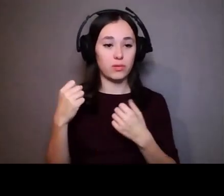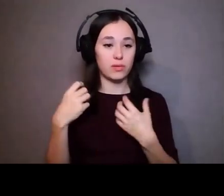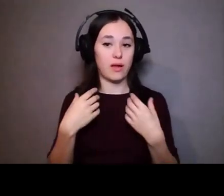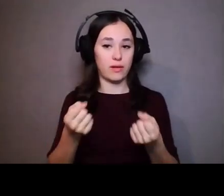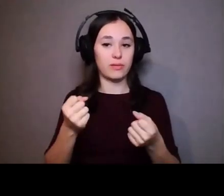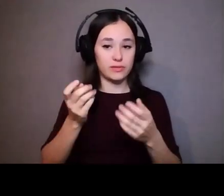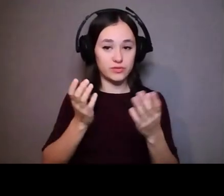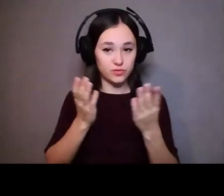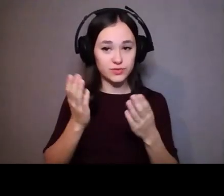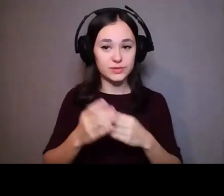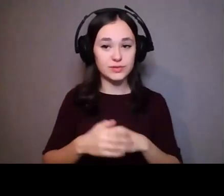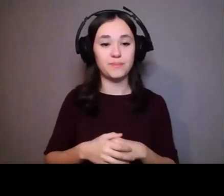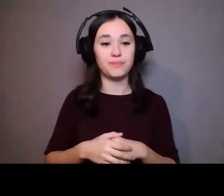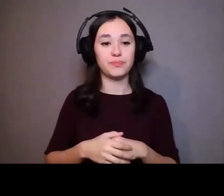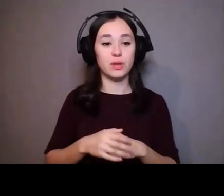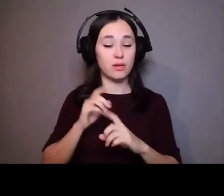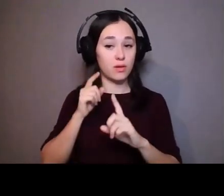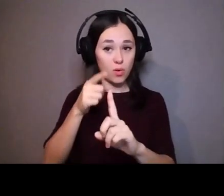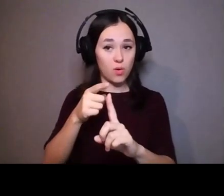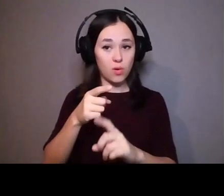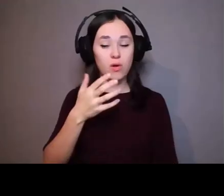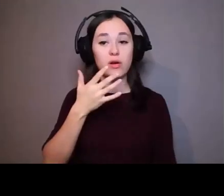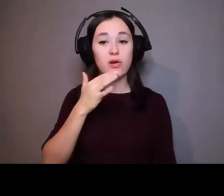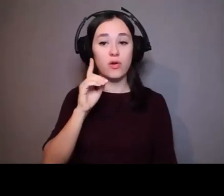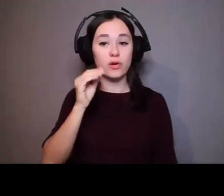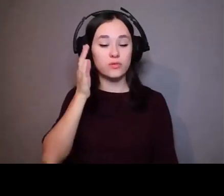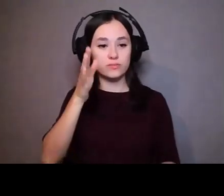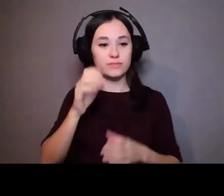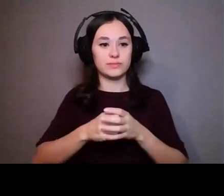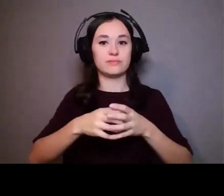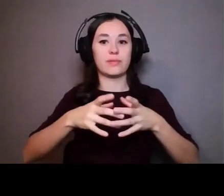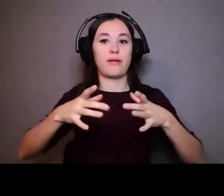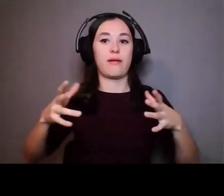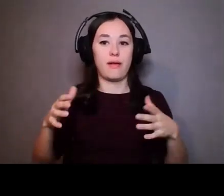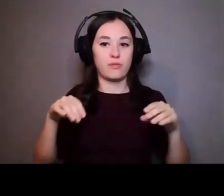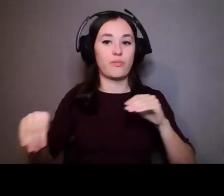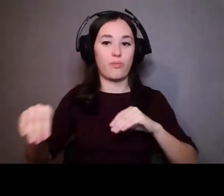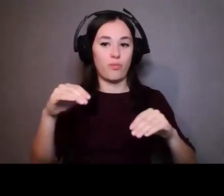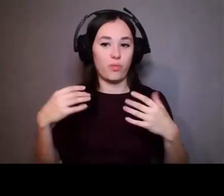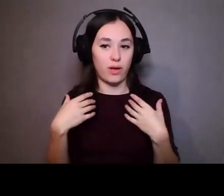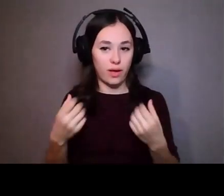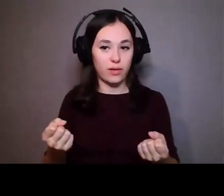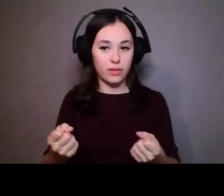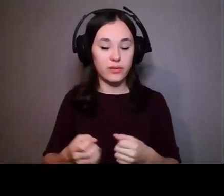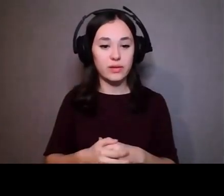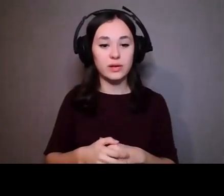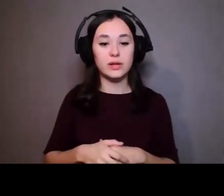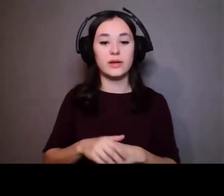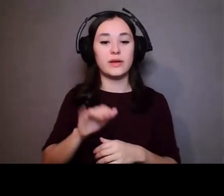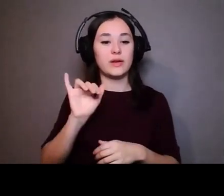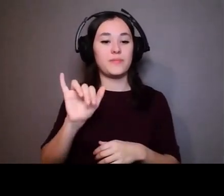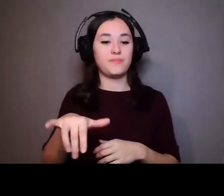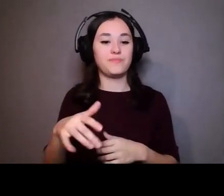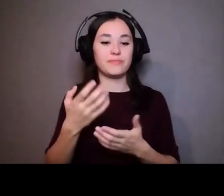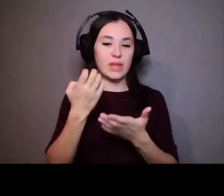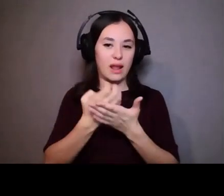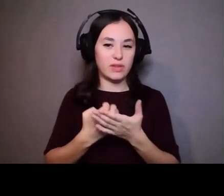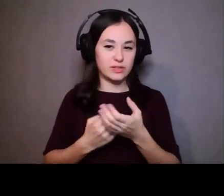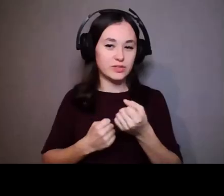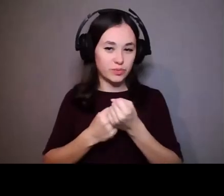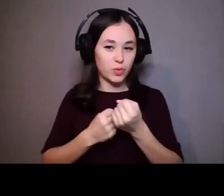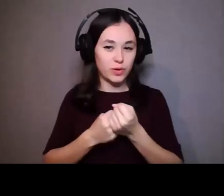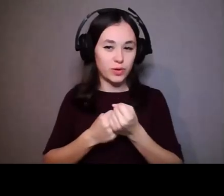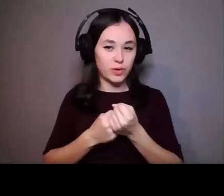here is that Colorado would expand mobile health, which is an evidence-supported intervention. It's both has been shown to be both cost